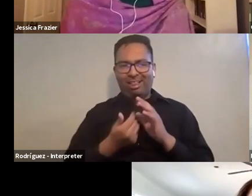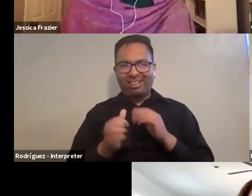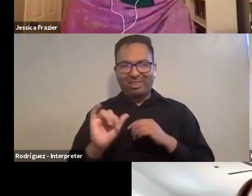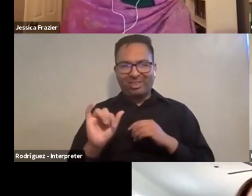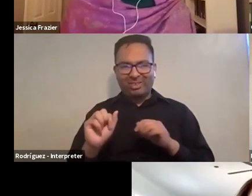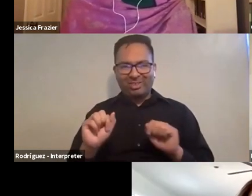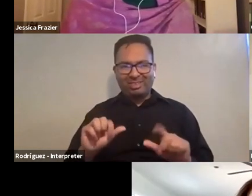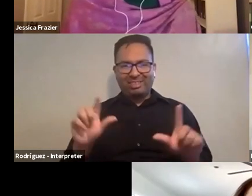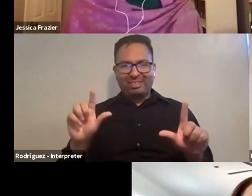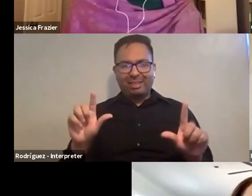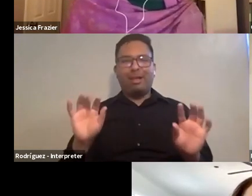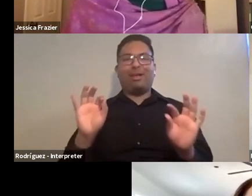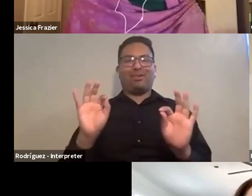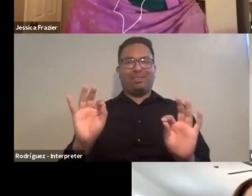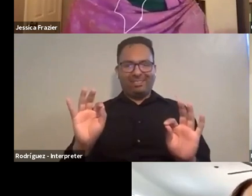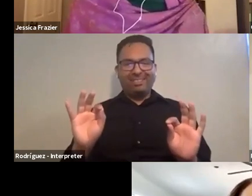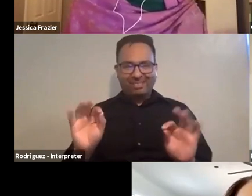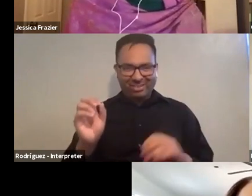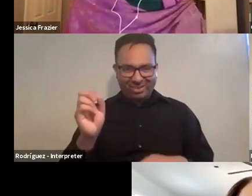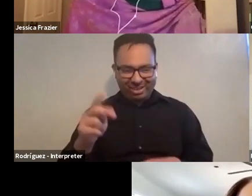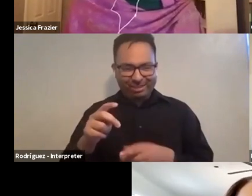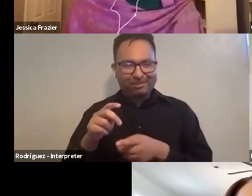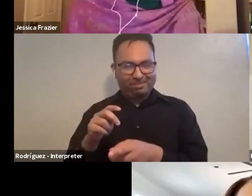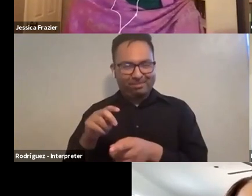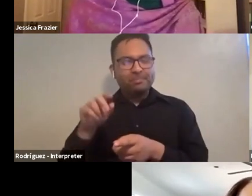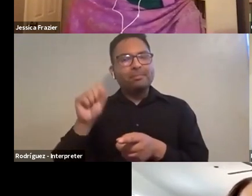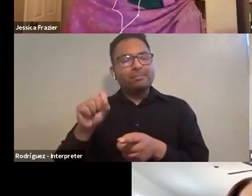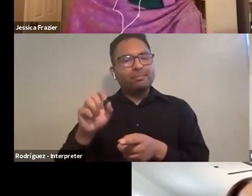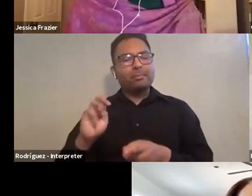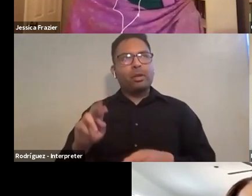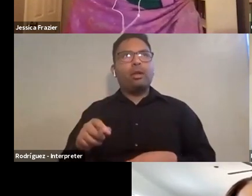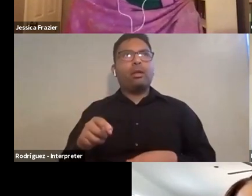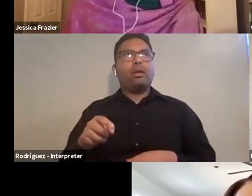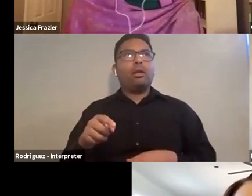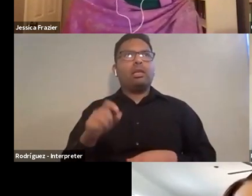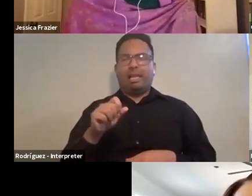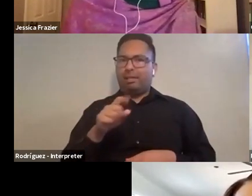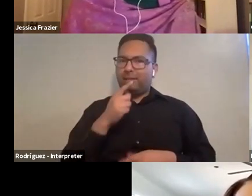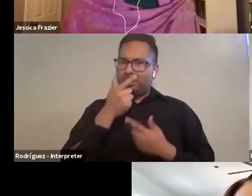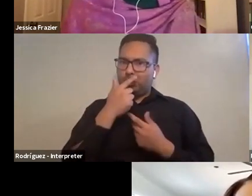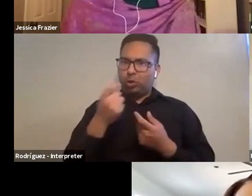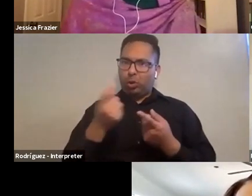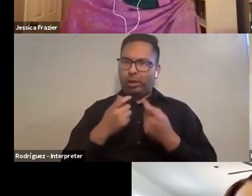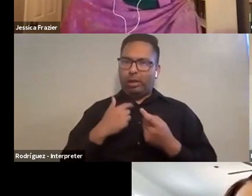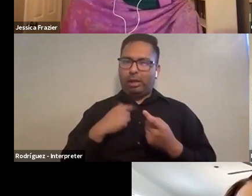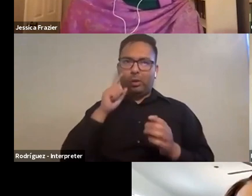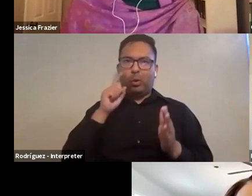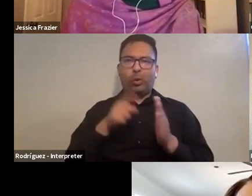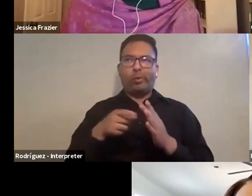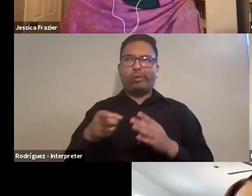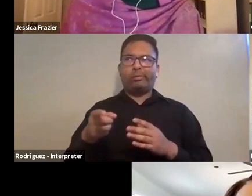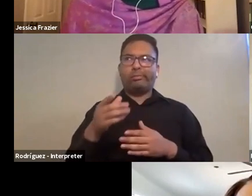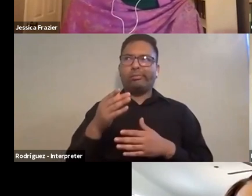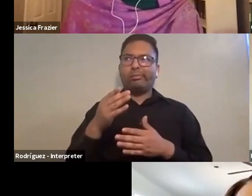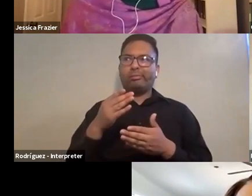There you are. Great, okay. Yeah, it's a really interesting question, and I noticed that it's come, that some form of it has